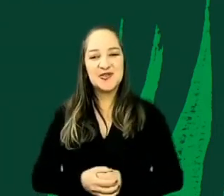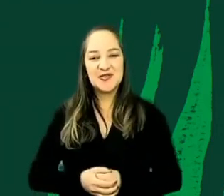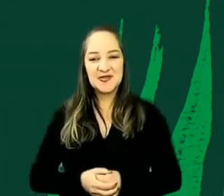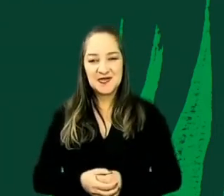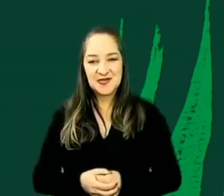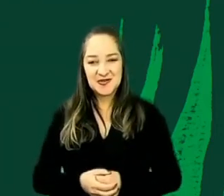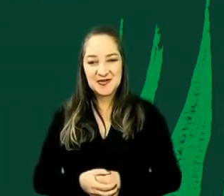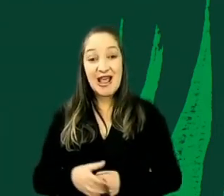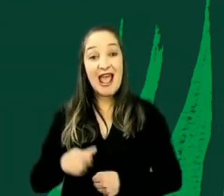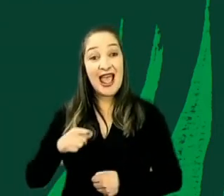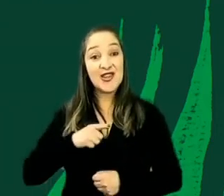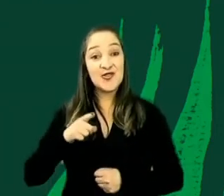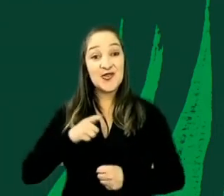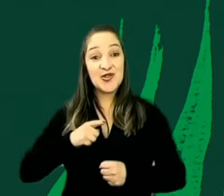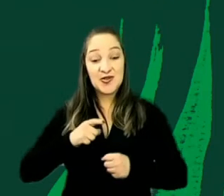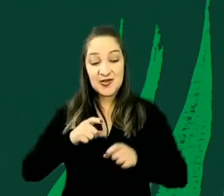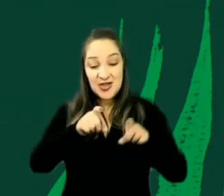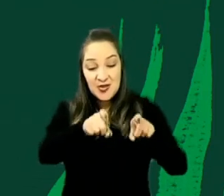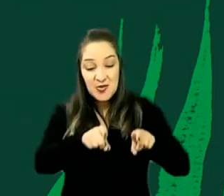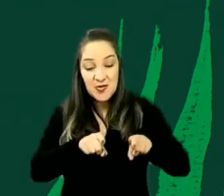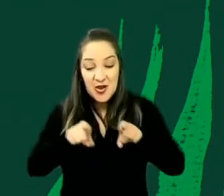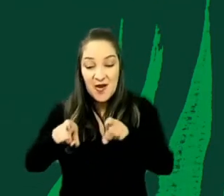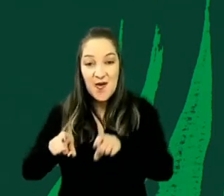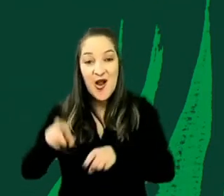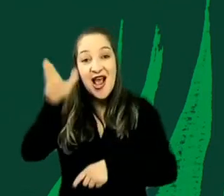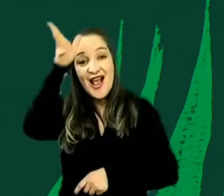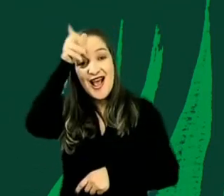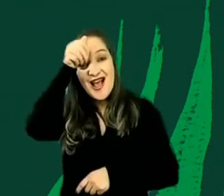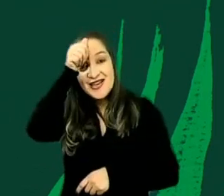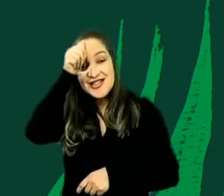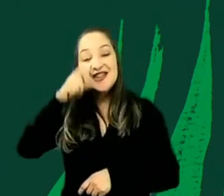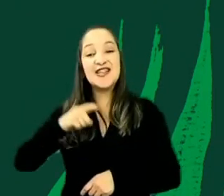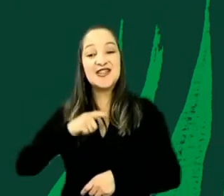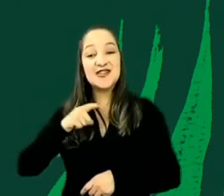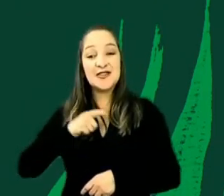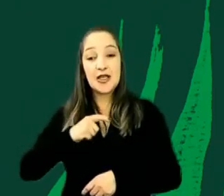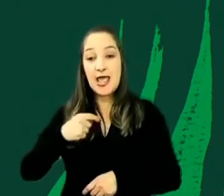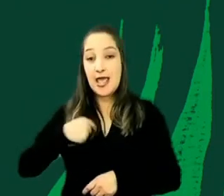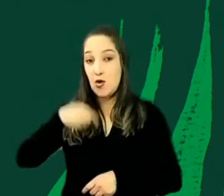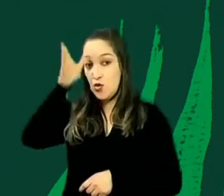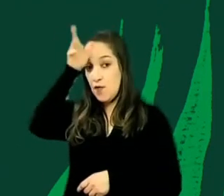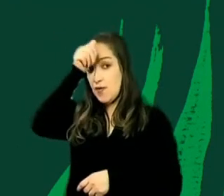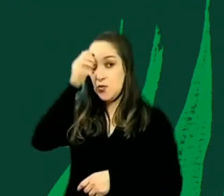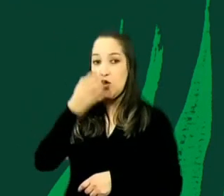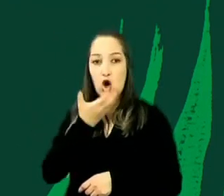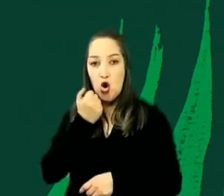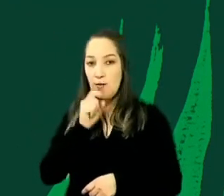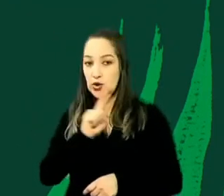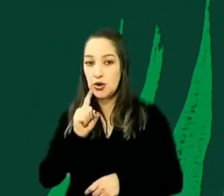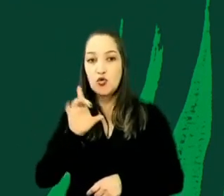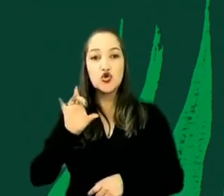chickens. I can't imagine living without a garden, no matter how small.